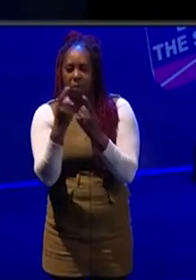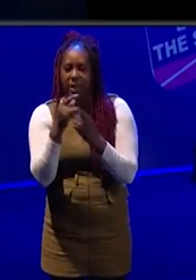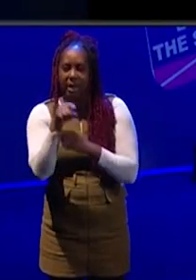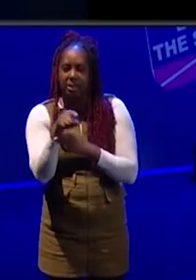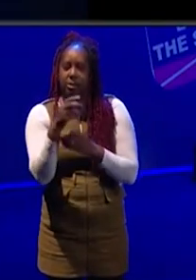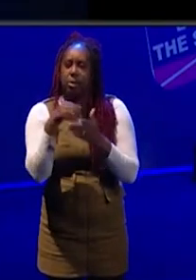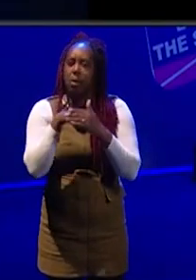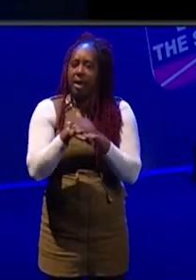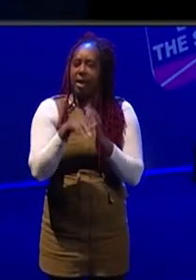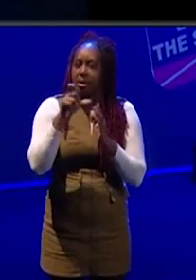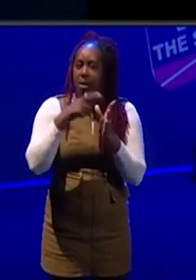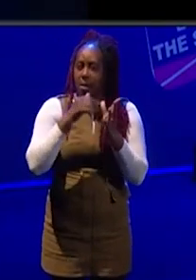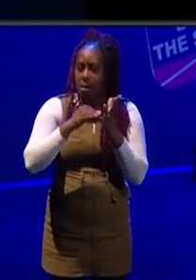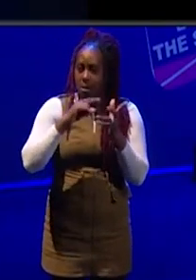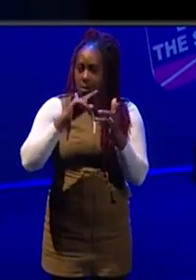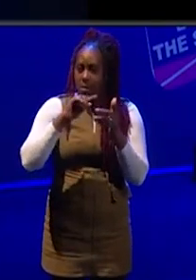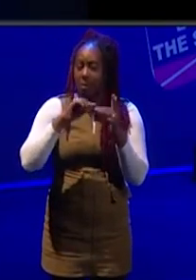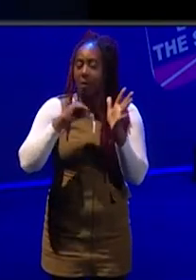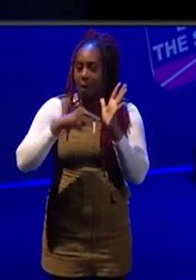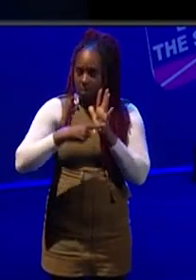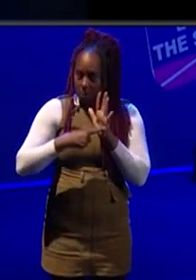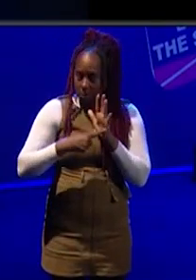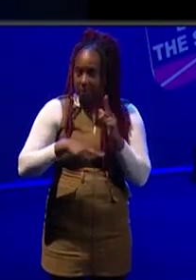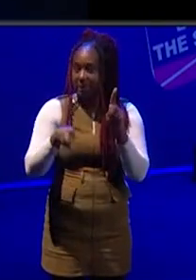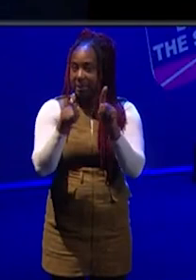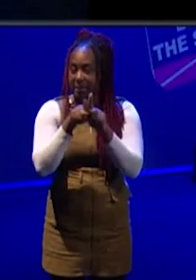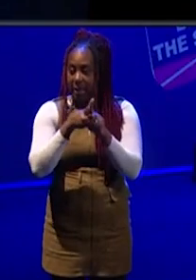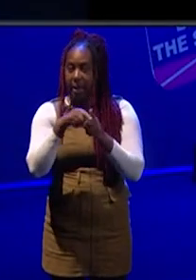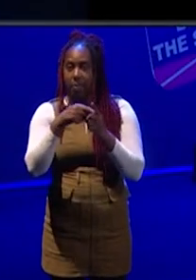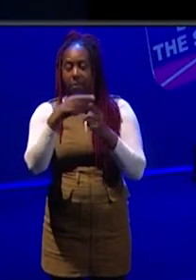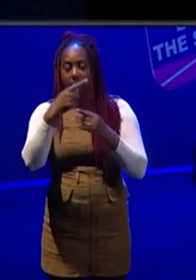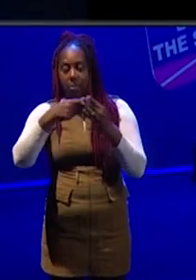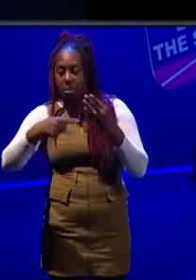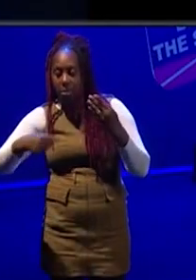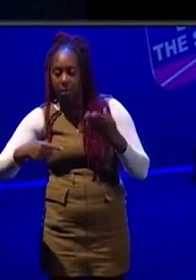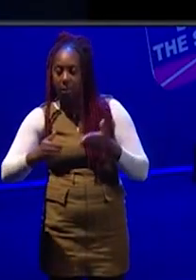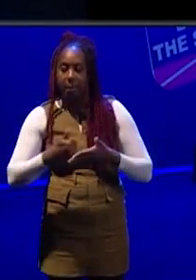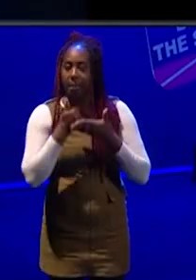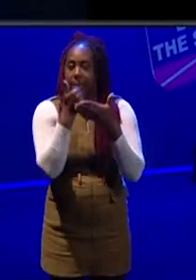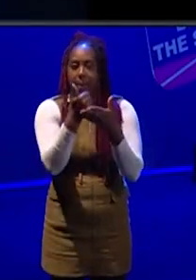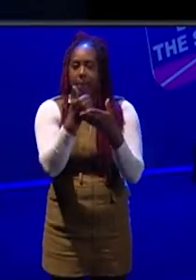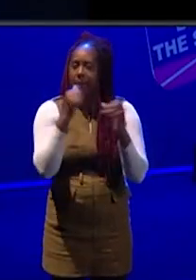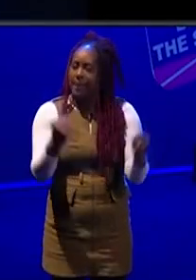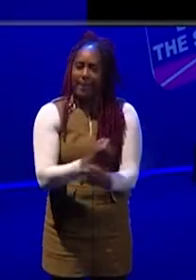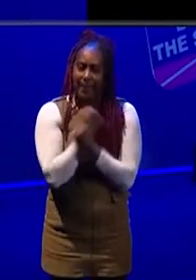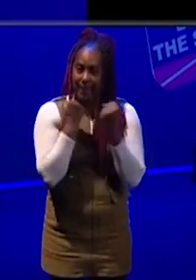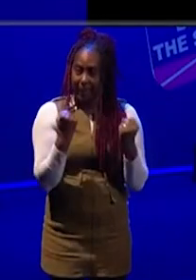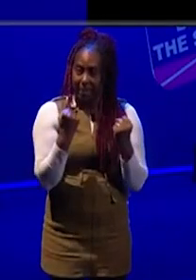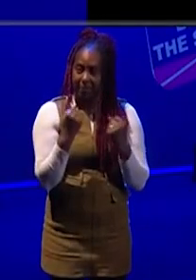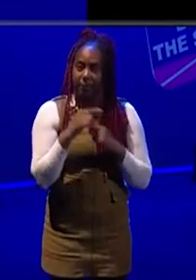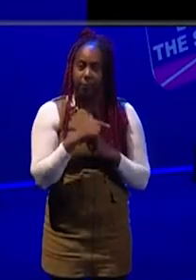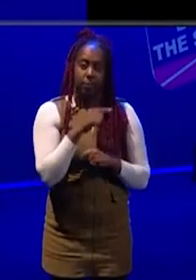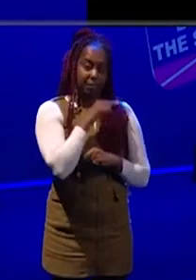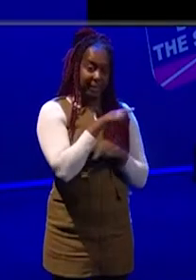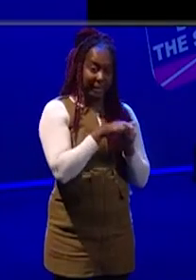done some extraordinary stuff. Yeah. Amanda Parker and Freelancers Make Theatre Work. All those things that I think are really powerful. Yeah. To expand